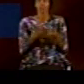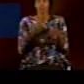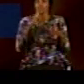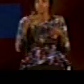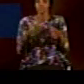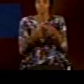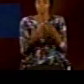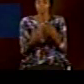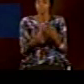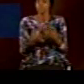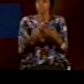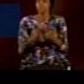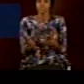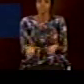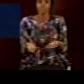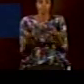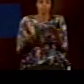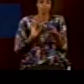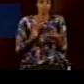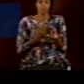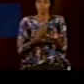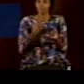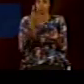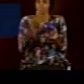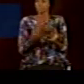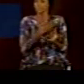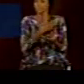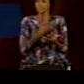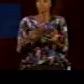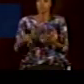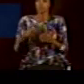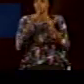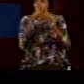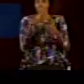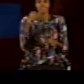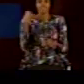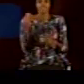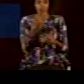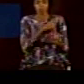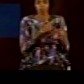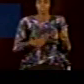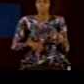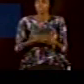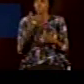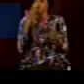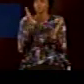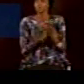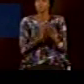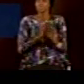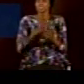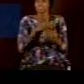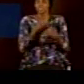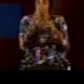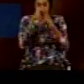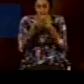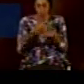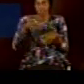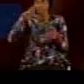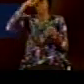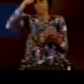and bless the Lord and praise him, worship him, adore him, because he has